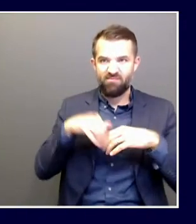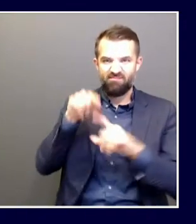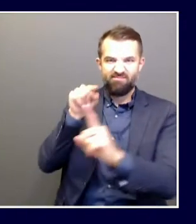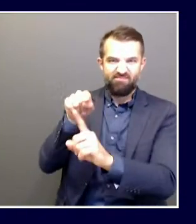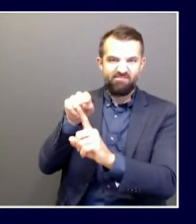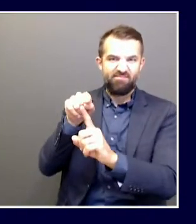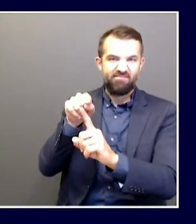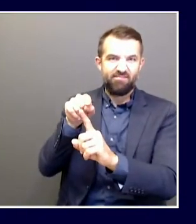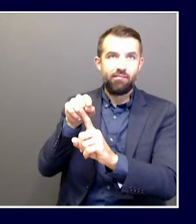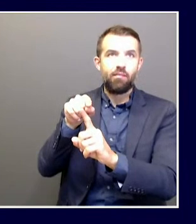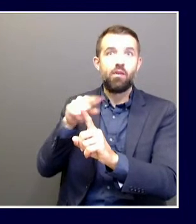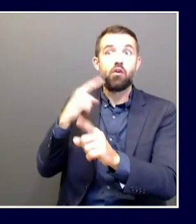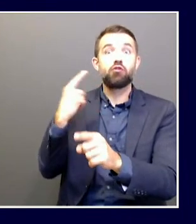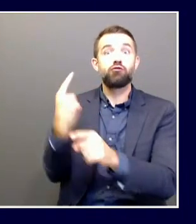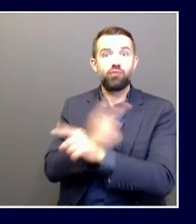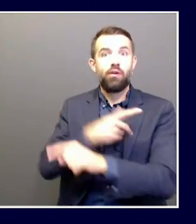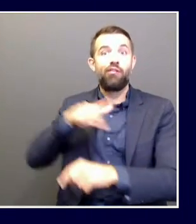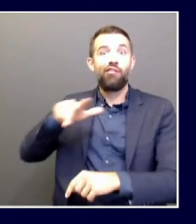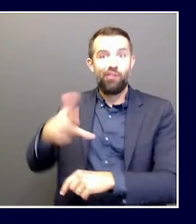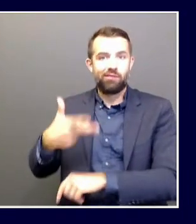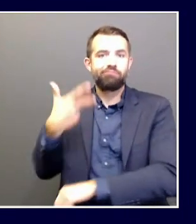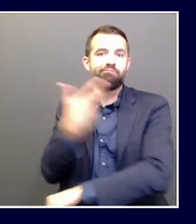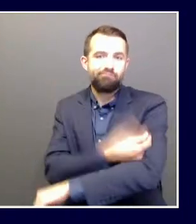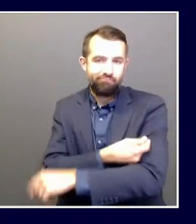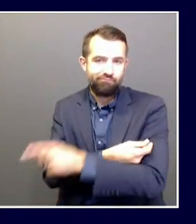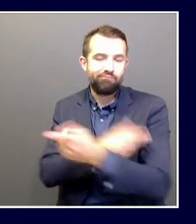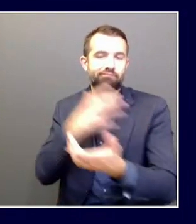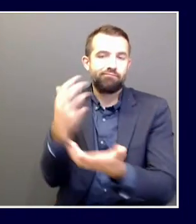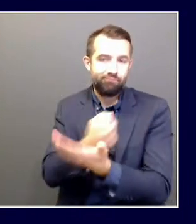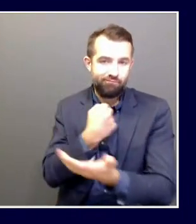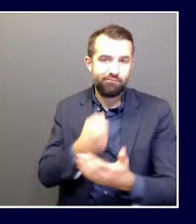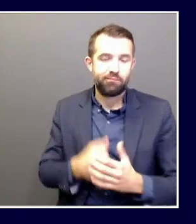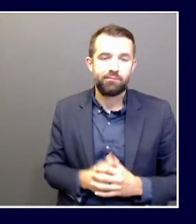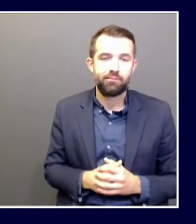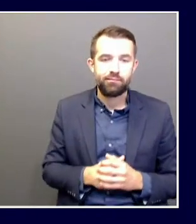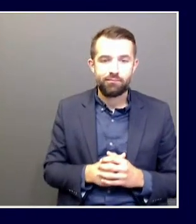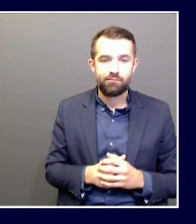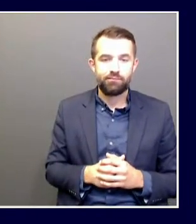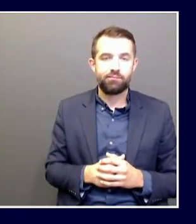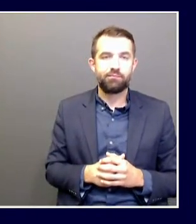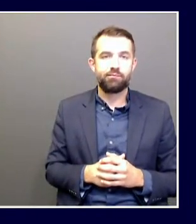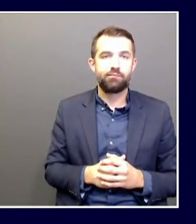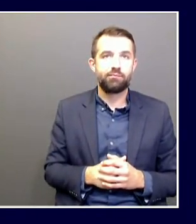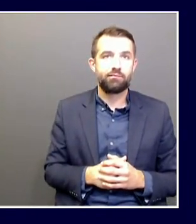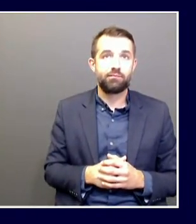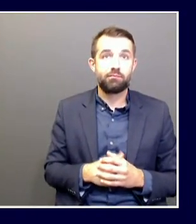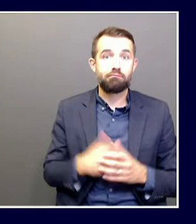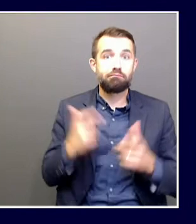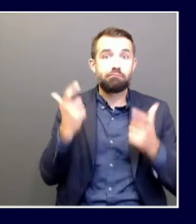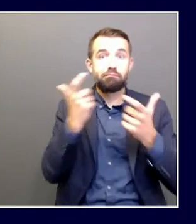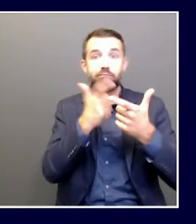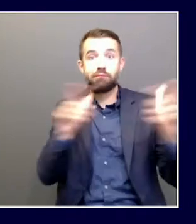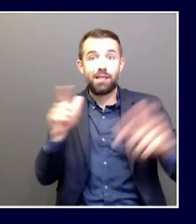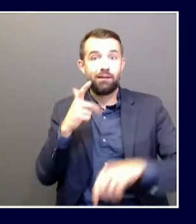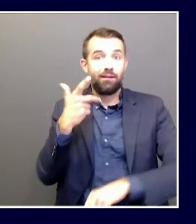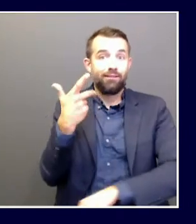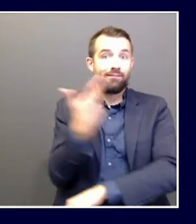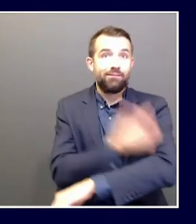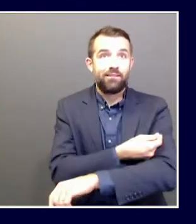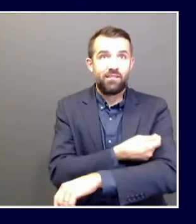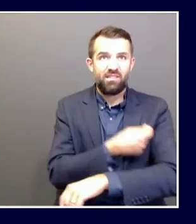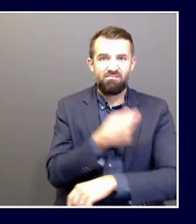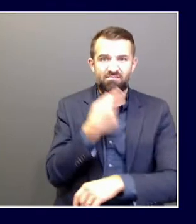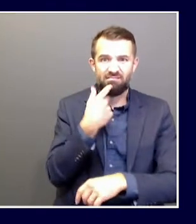Commissioner. Amy, with respect to the large scale sites, we do still have some in Maine. They may, in Waldo County, they may be a bit of a